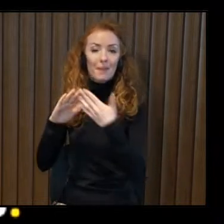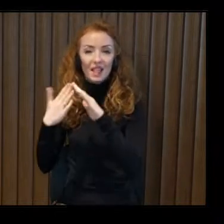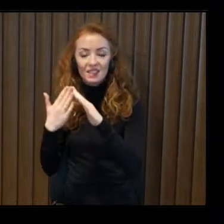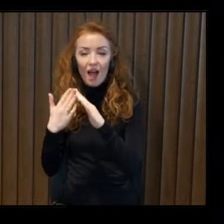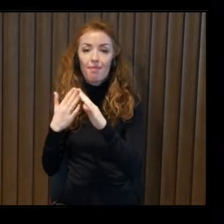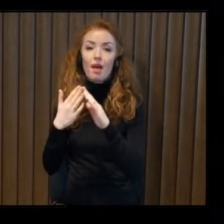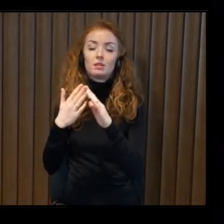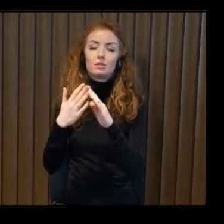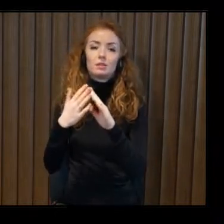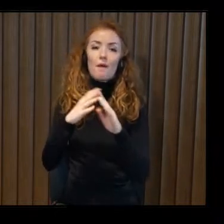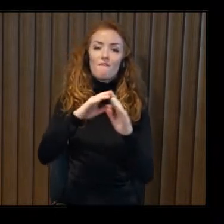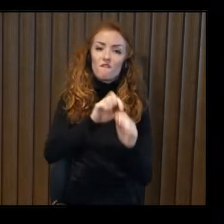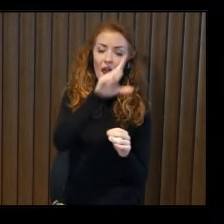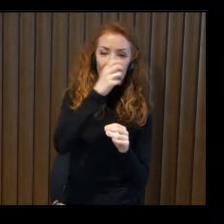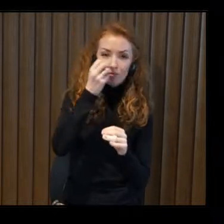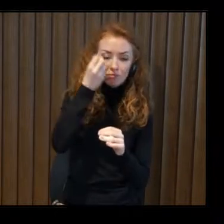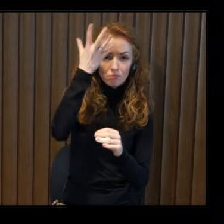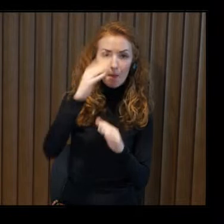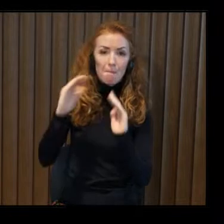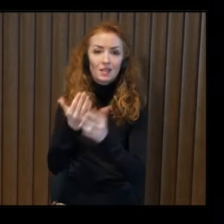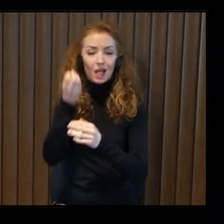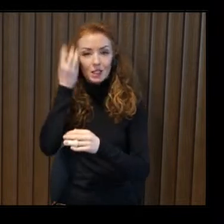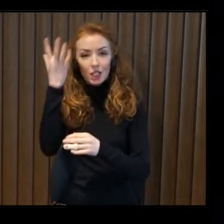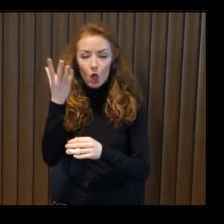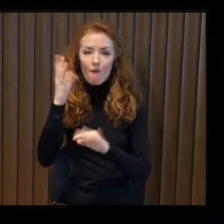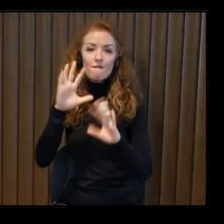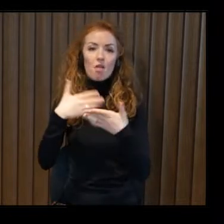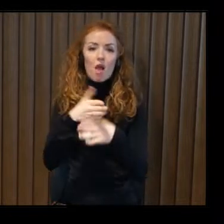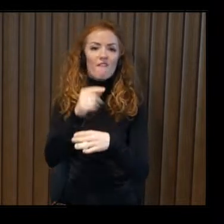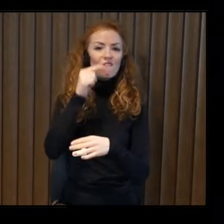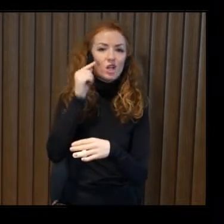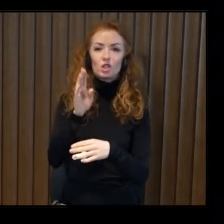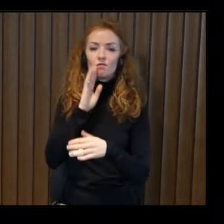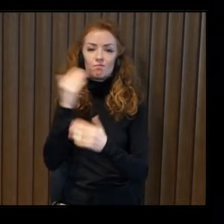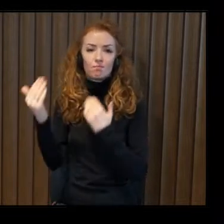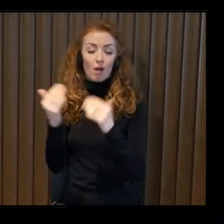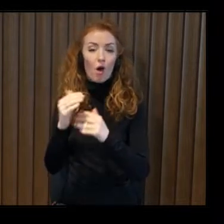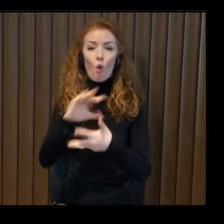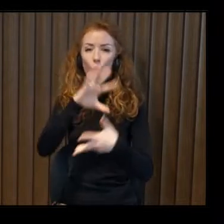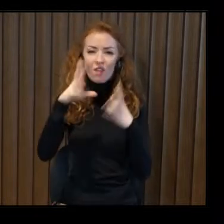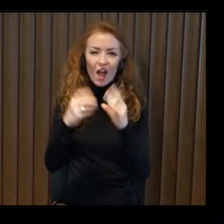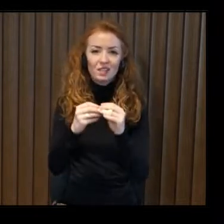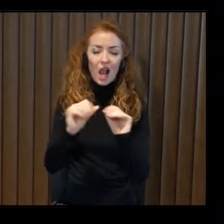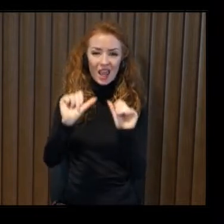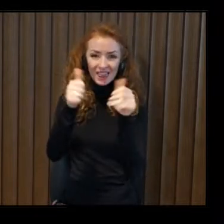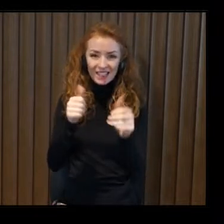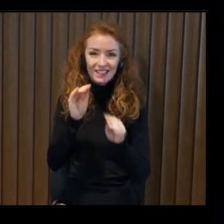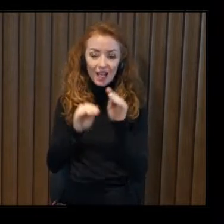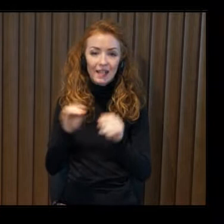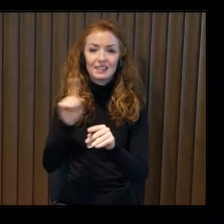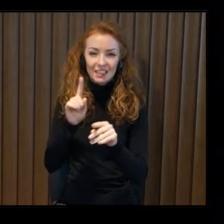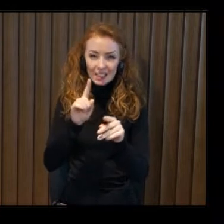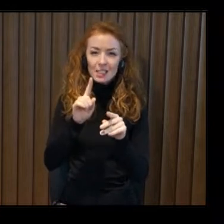on. So universal design is this really compelling, really thought-provoking and challenging idea that we